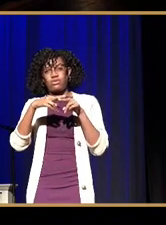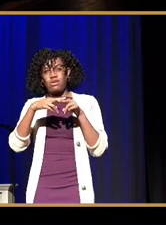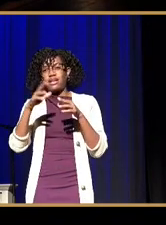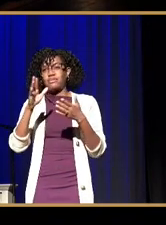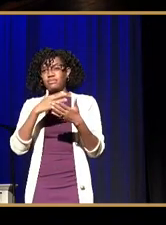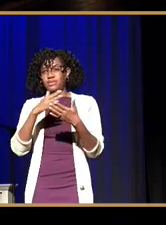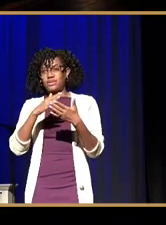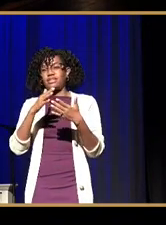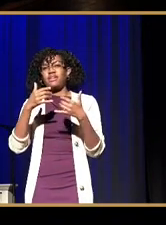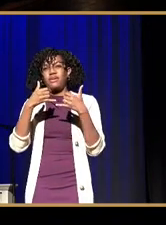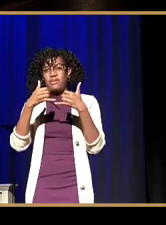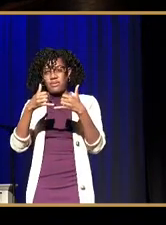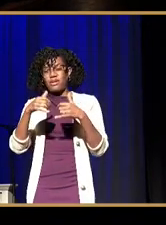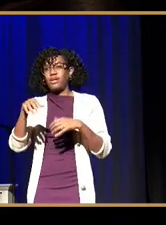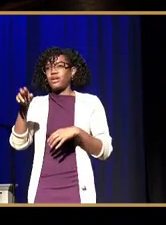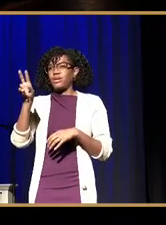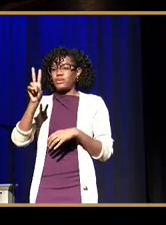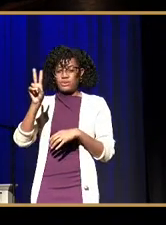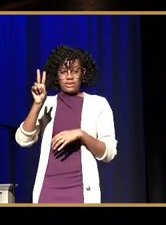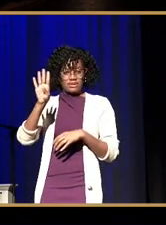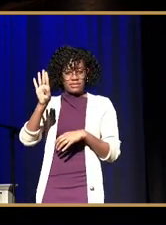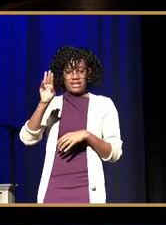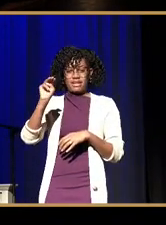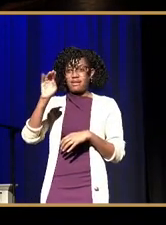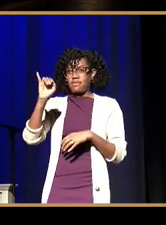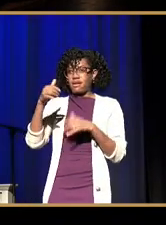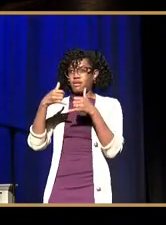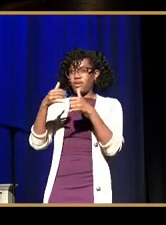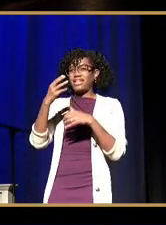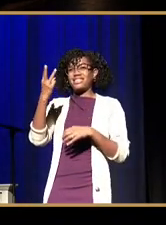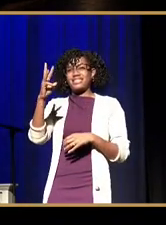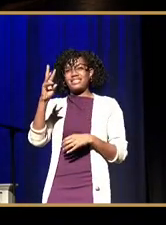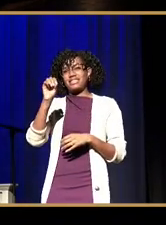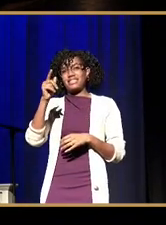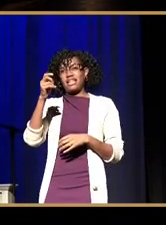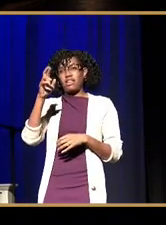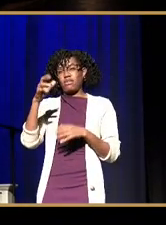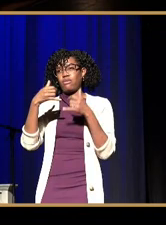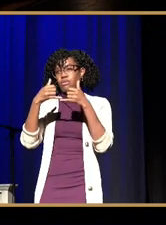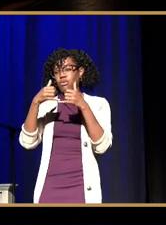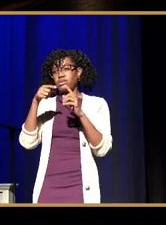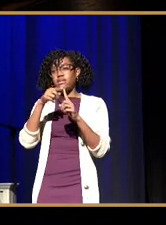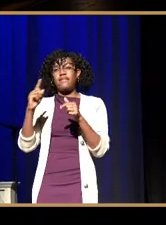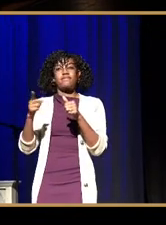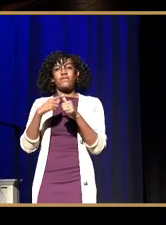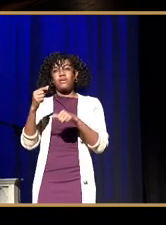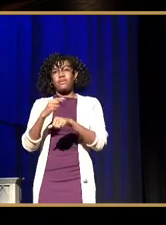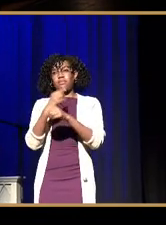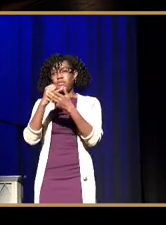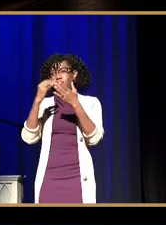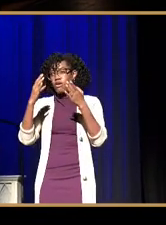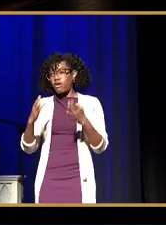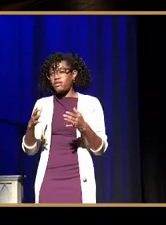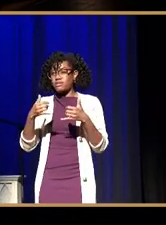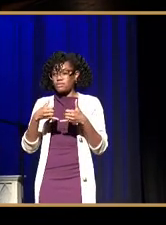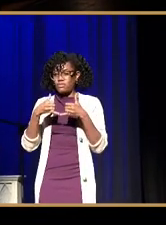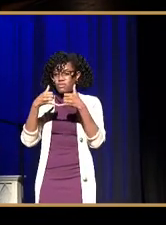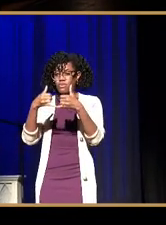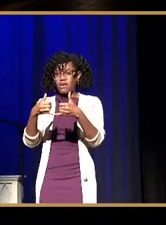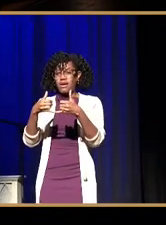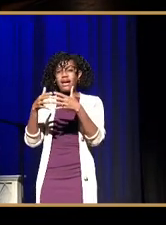2 BMI Awards, and 16 Stellar Awards. She is the first gospel artist to be awarded